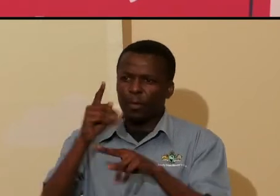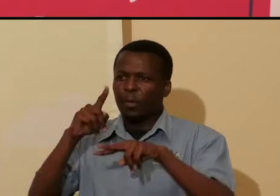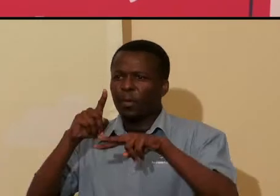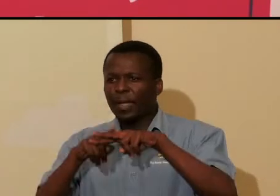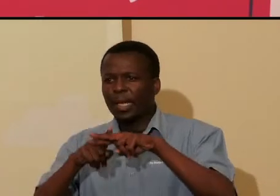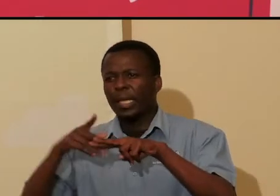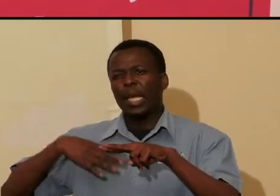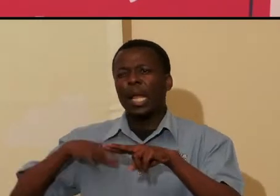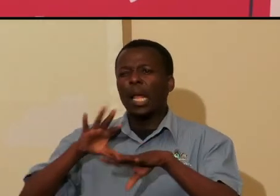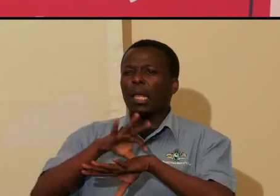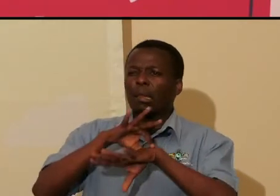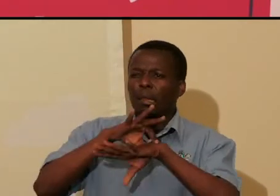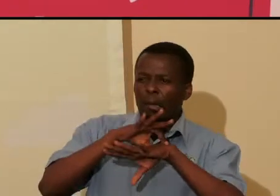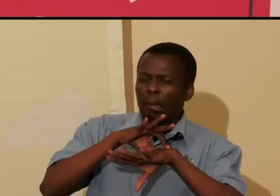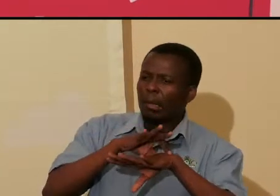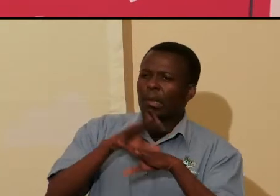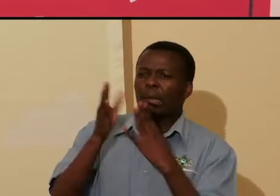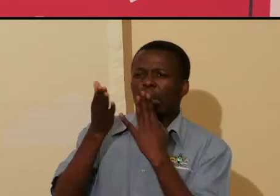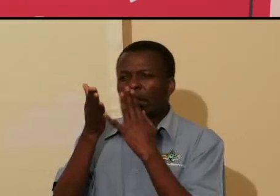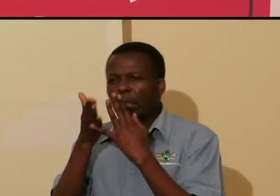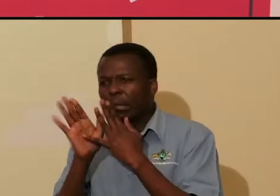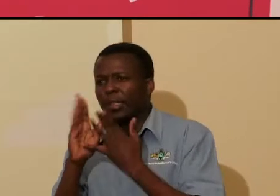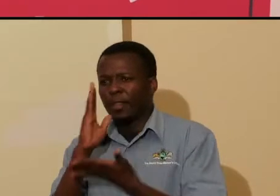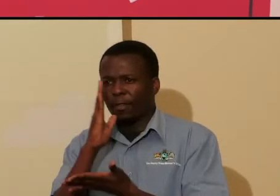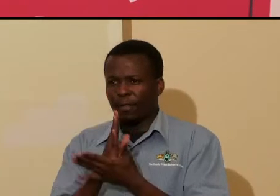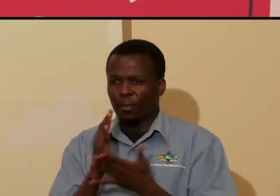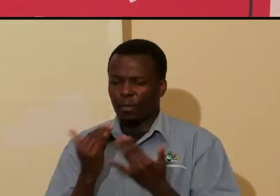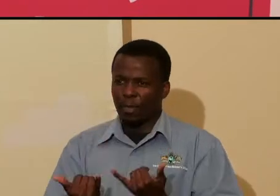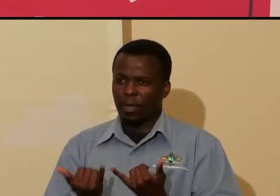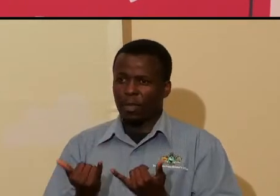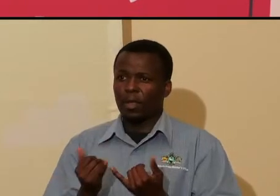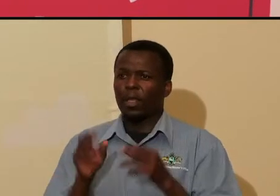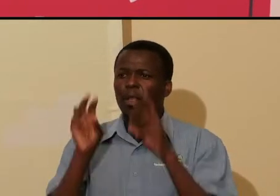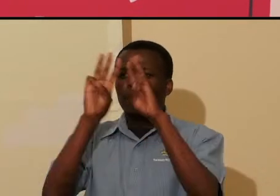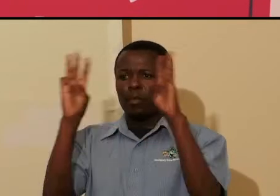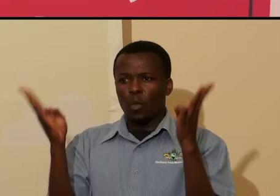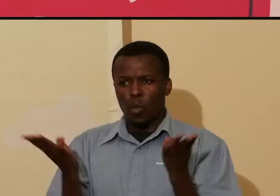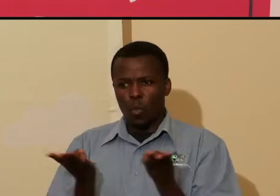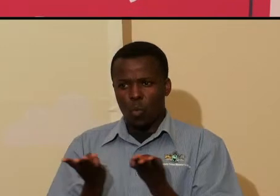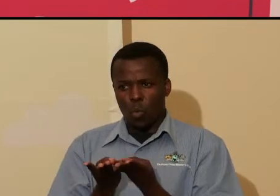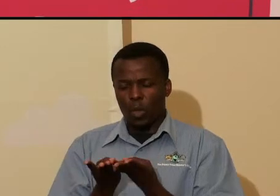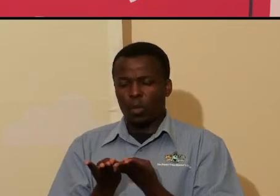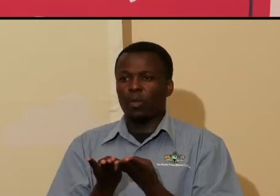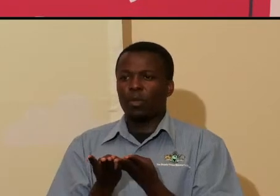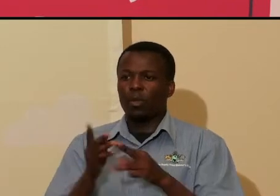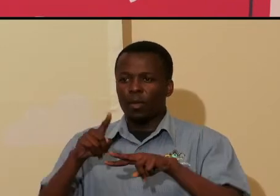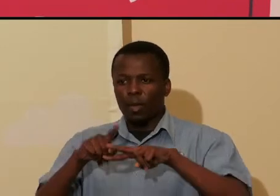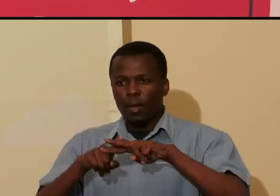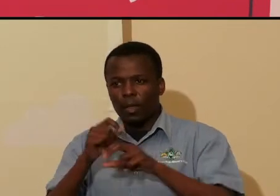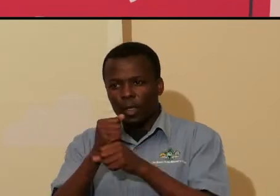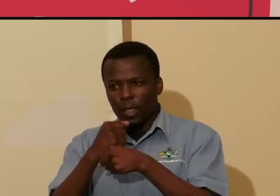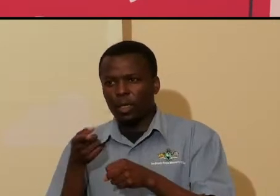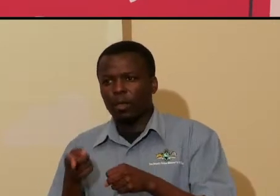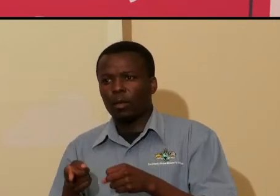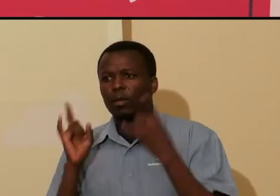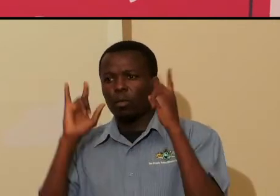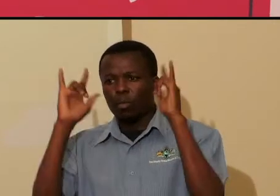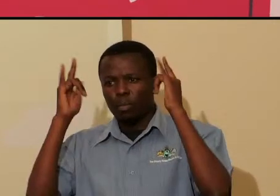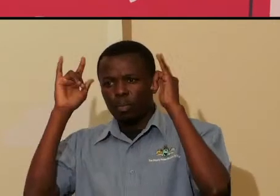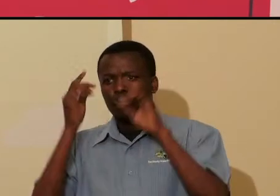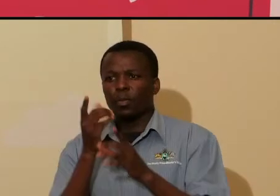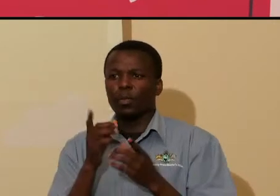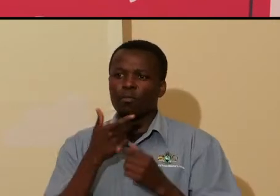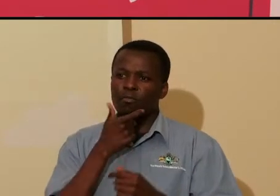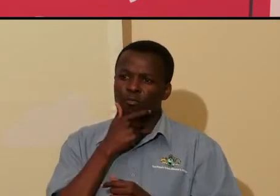nekubandlulula. So ladies and gentlemen, we know that World AIDS Day is an event that takes place on the 1st of December each and every